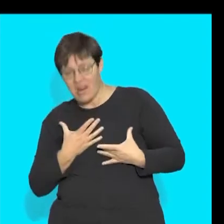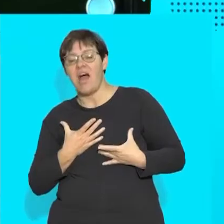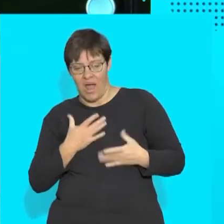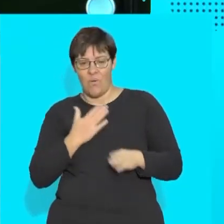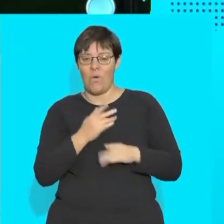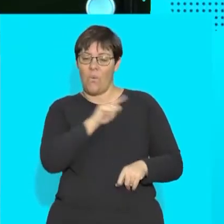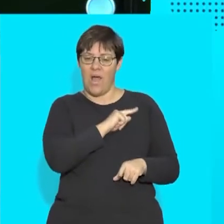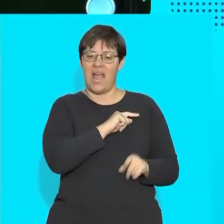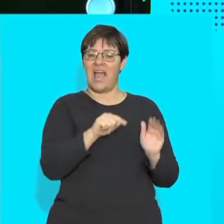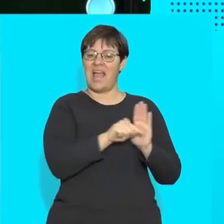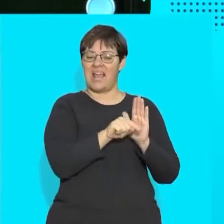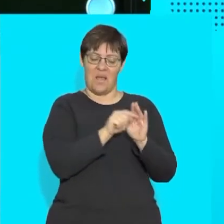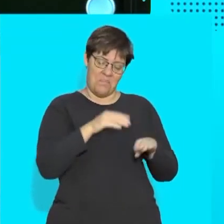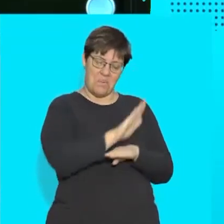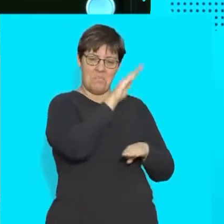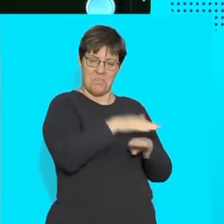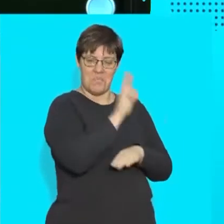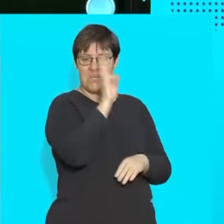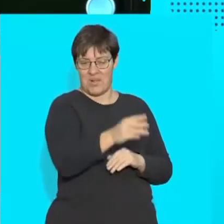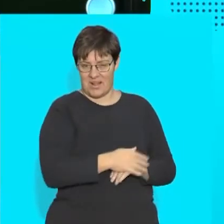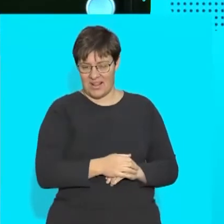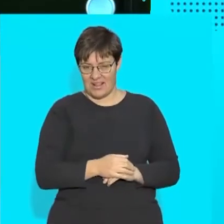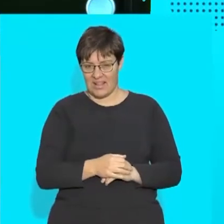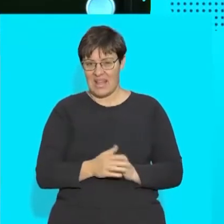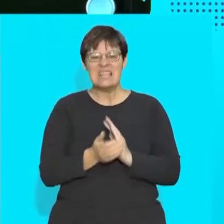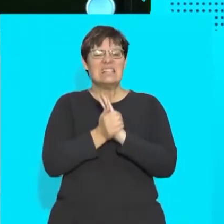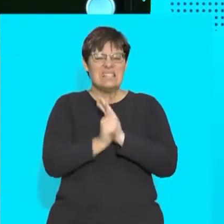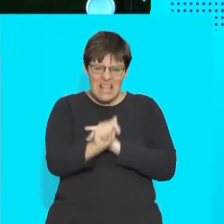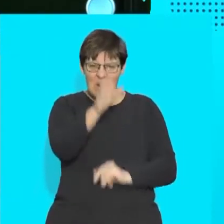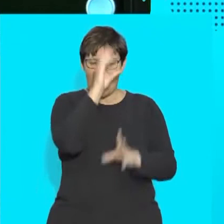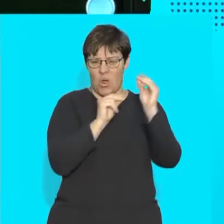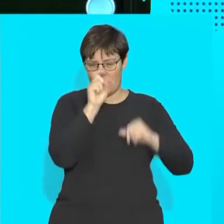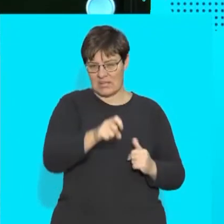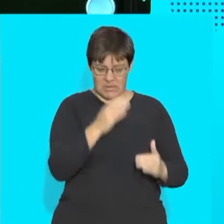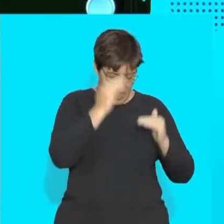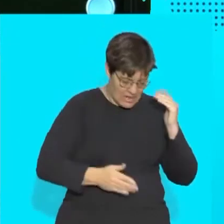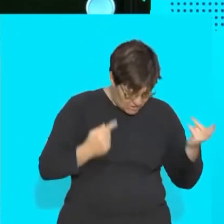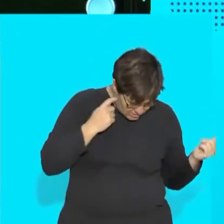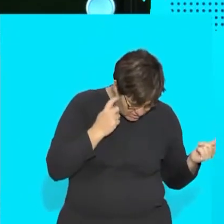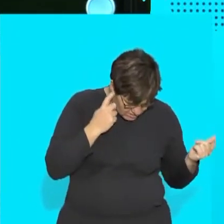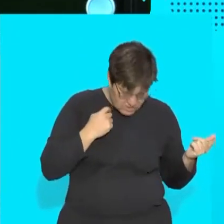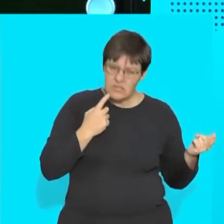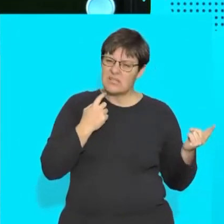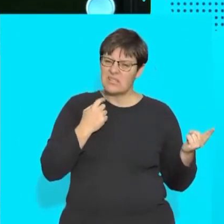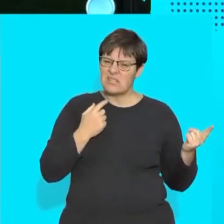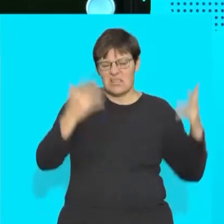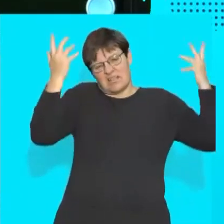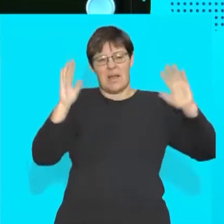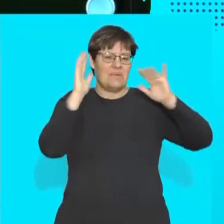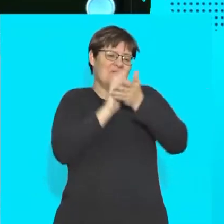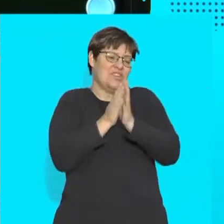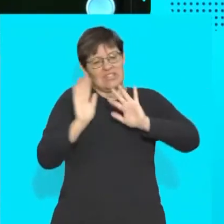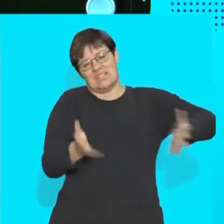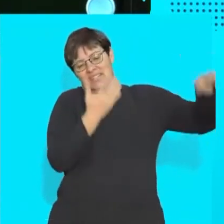given? That's a skill we've got to learn, because sometimes we get to the end of the question and we go, I'm done, it's